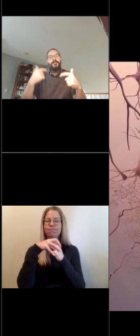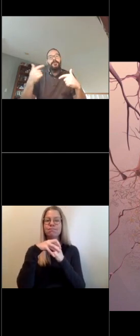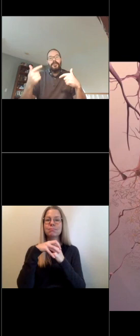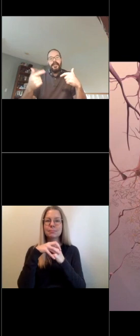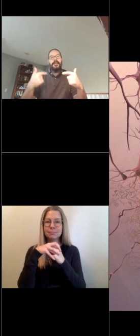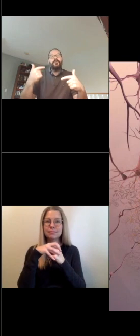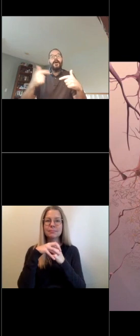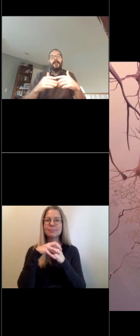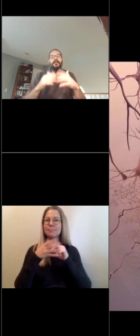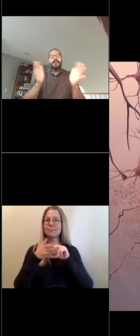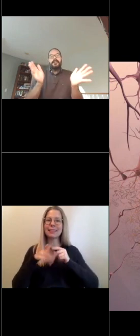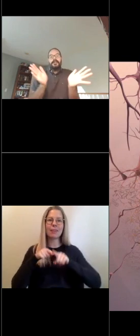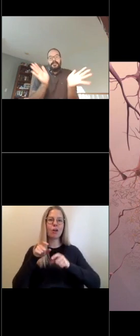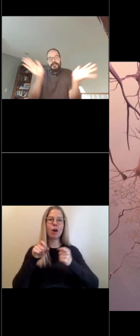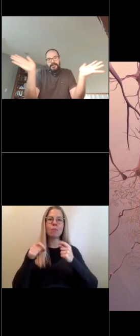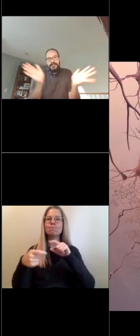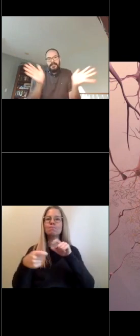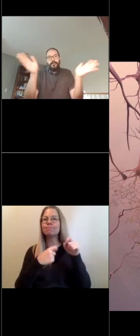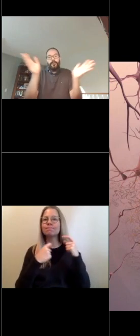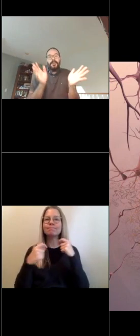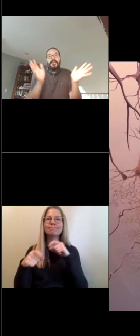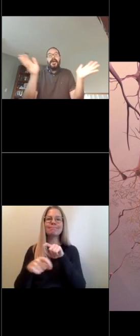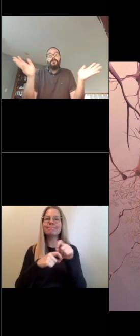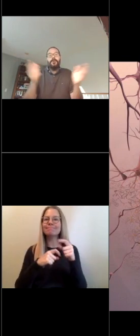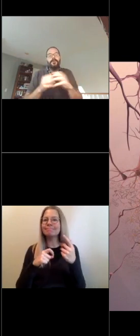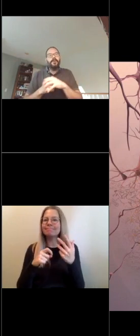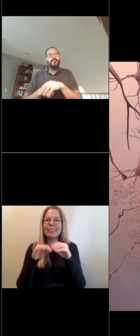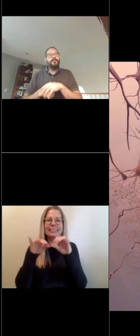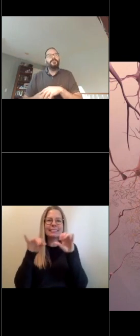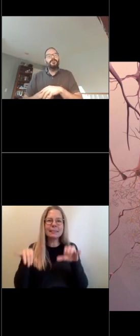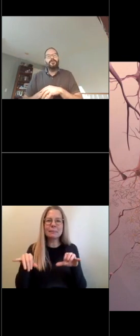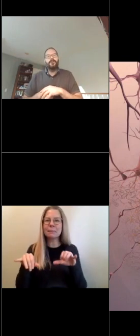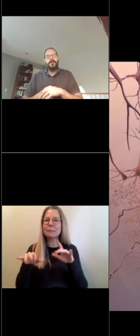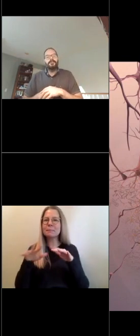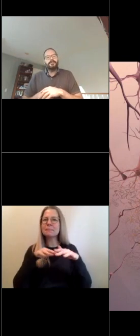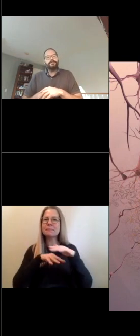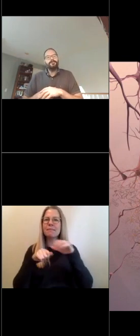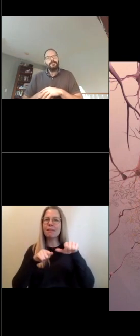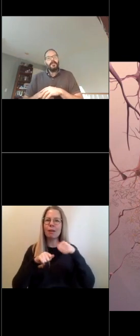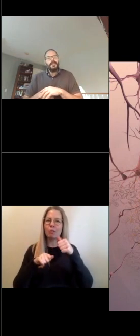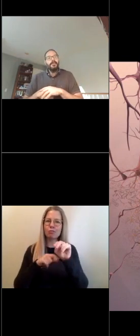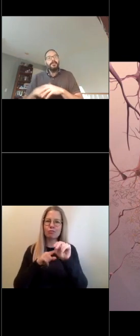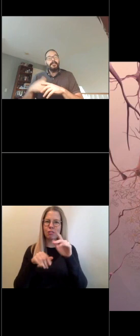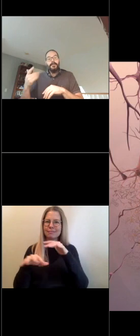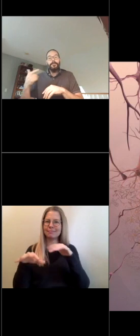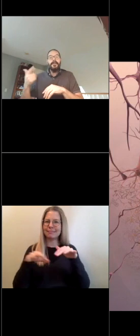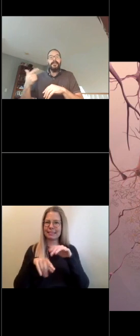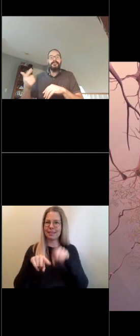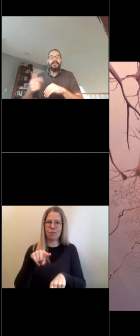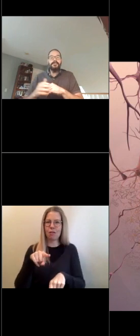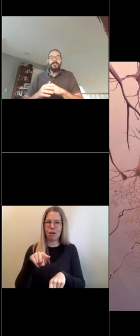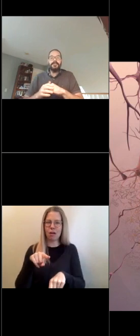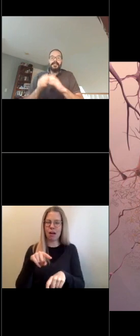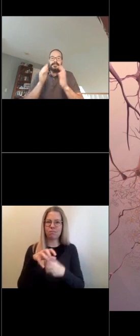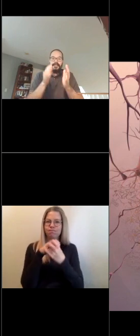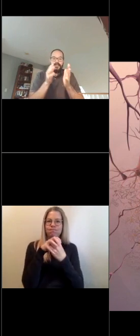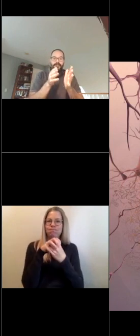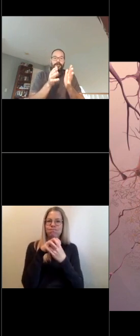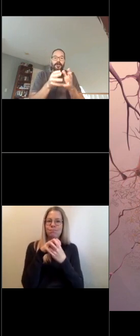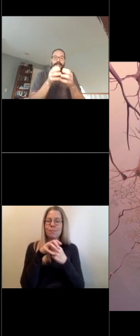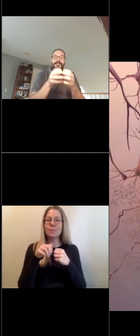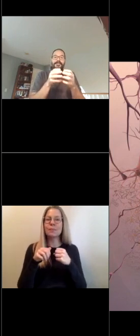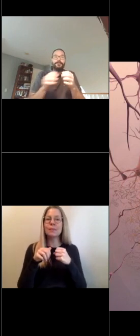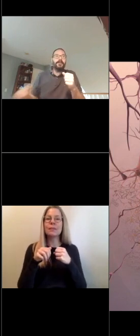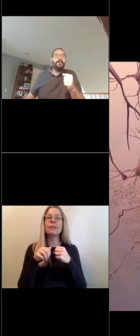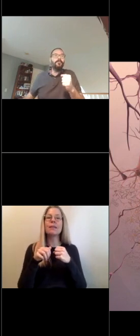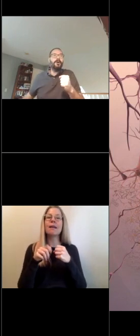not communicating well in the system or the network of other neurons. And then the brain gets a signal that says this